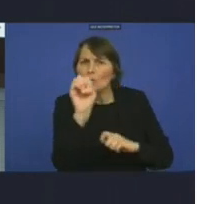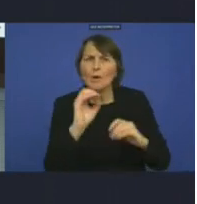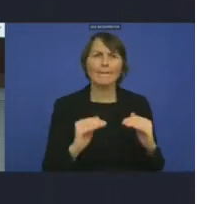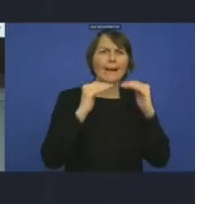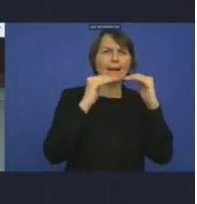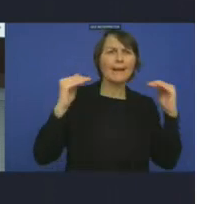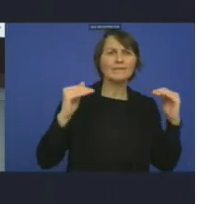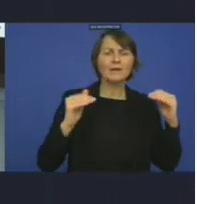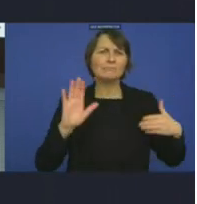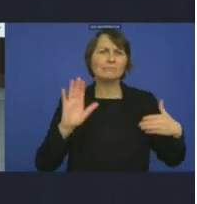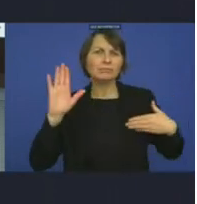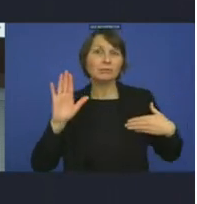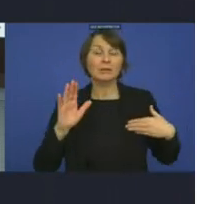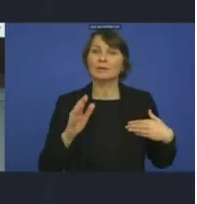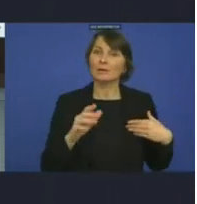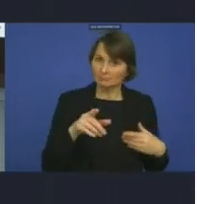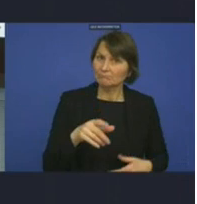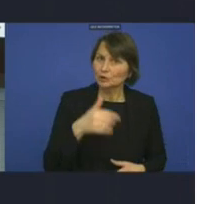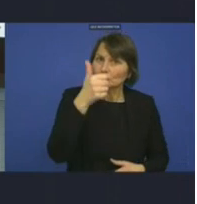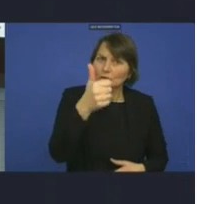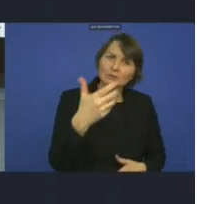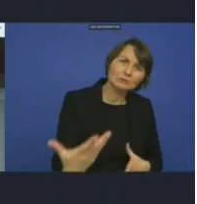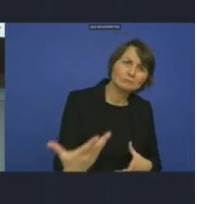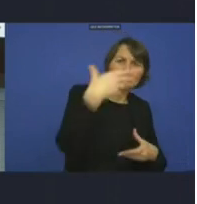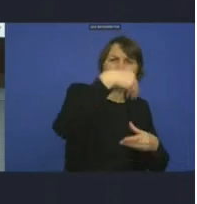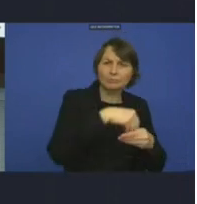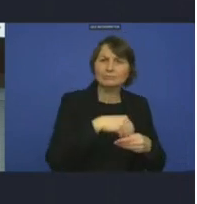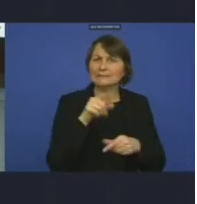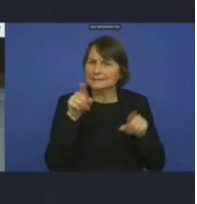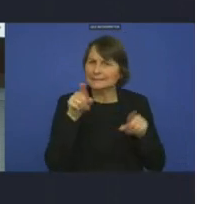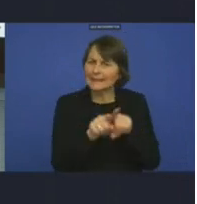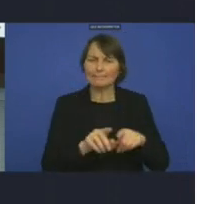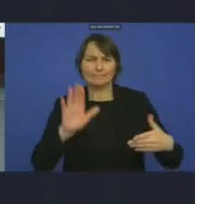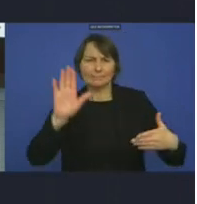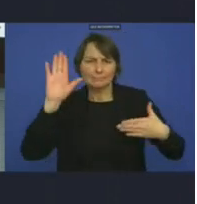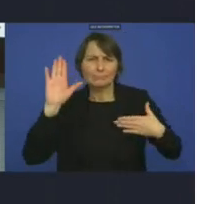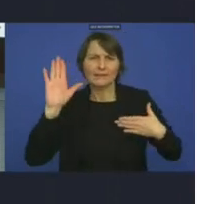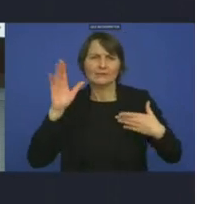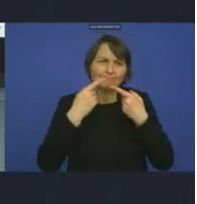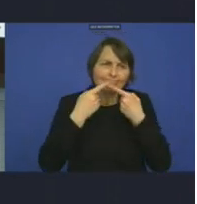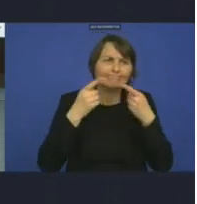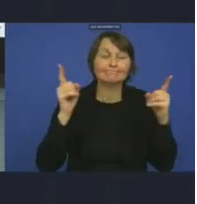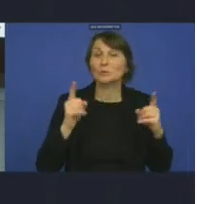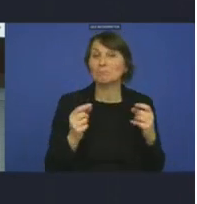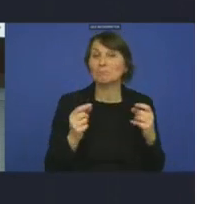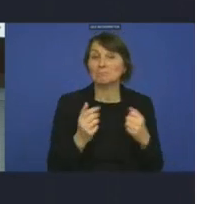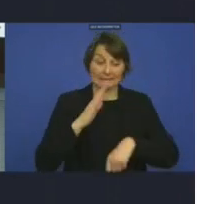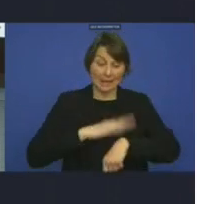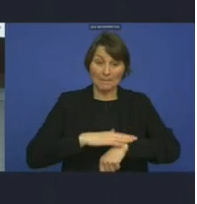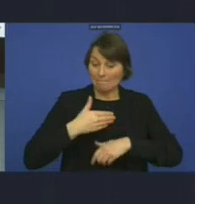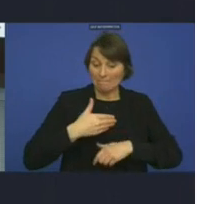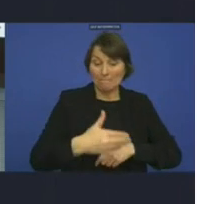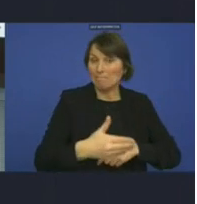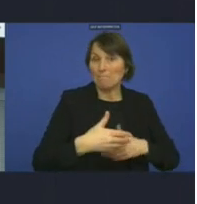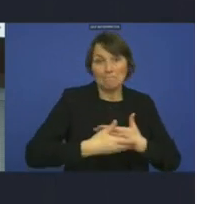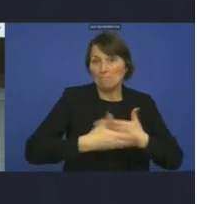very interesting. It would be delighted to have pledges. So you can do that any time. If your interest is in